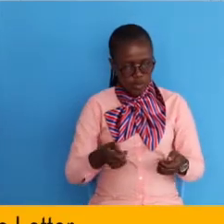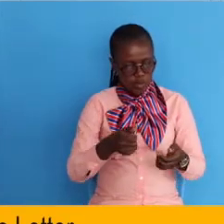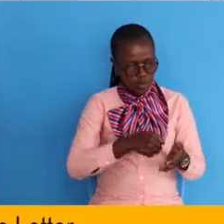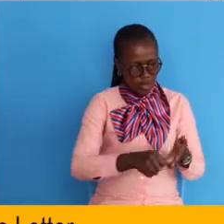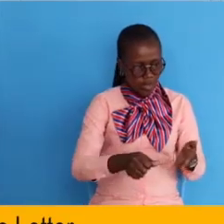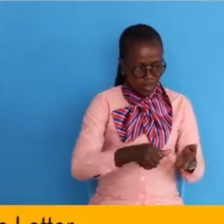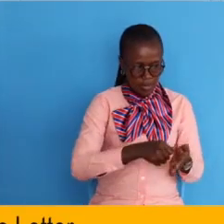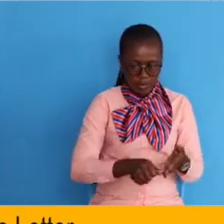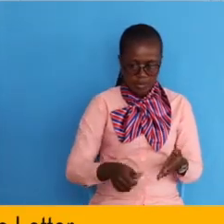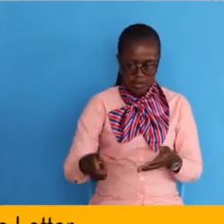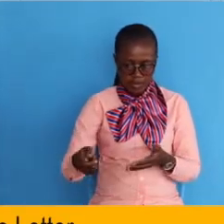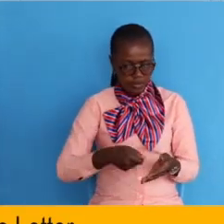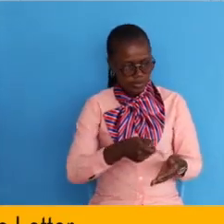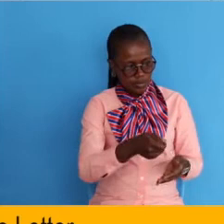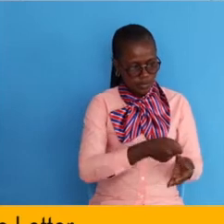or services.